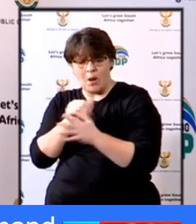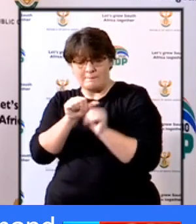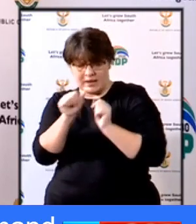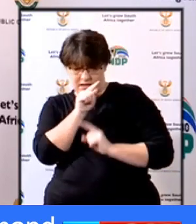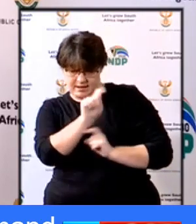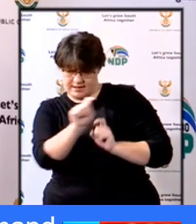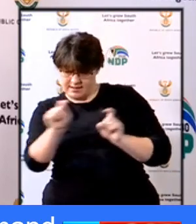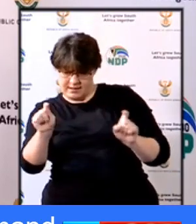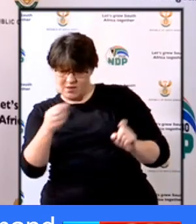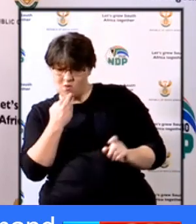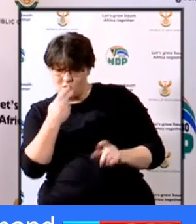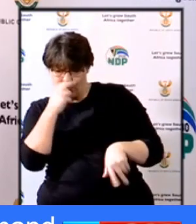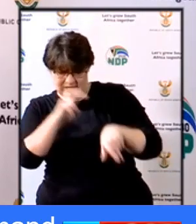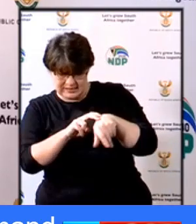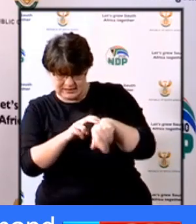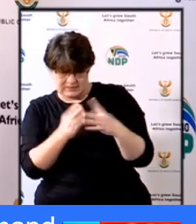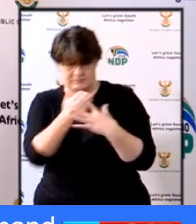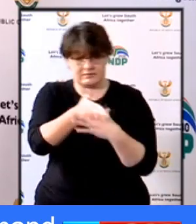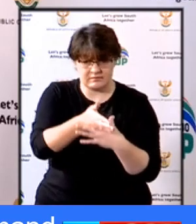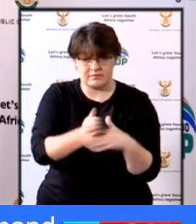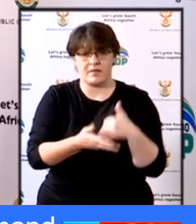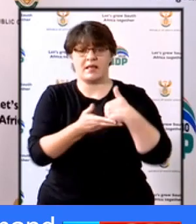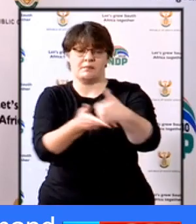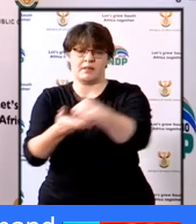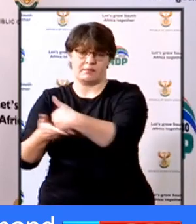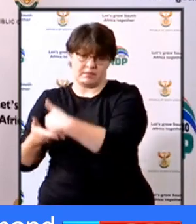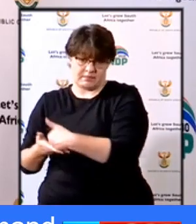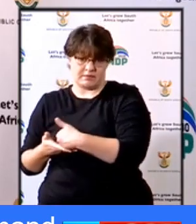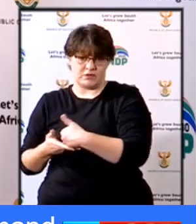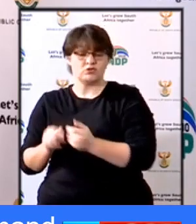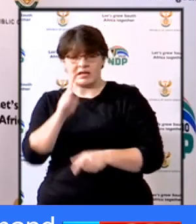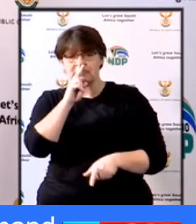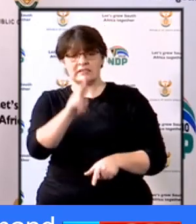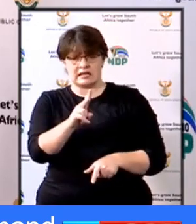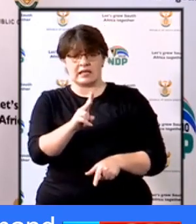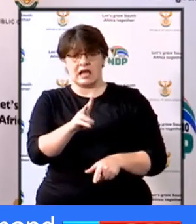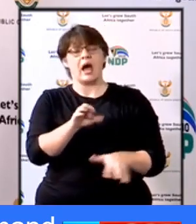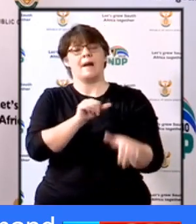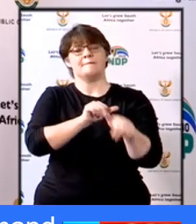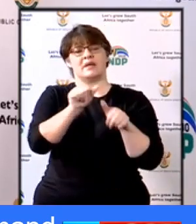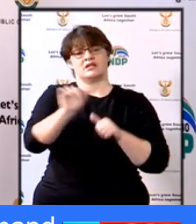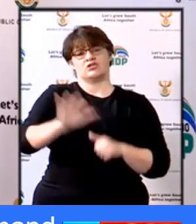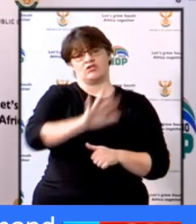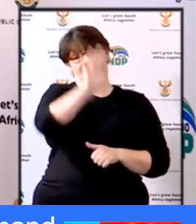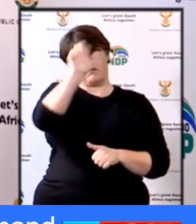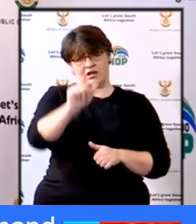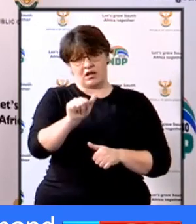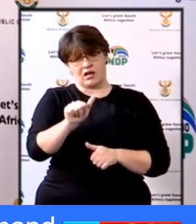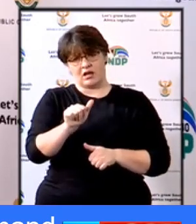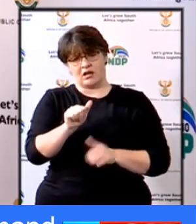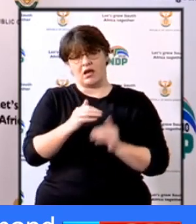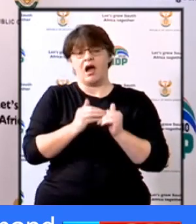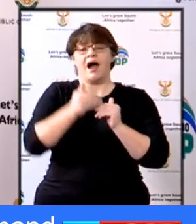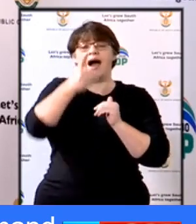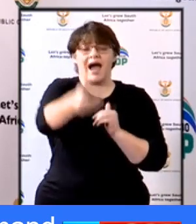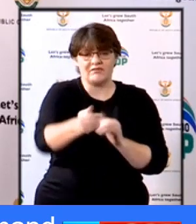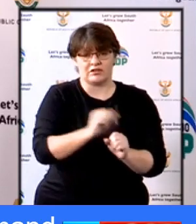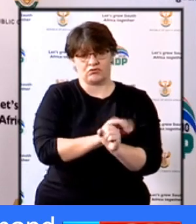our interventions so that we see a brighter and a better South Africa beyond the virus.